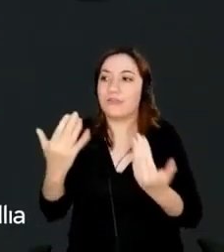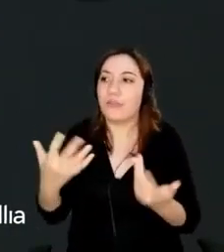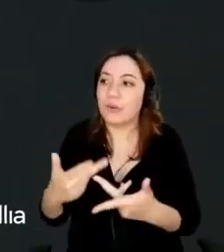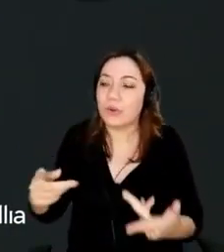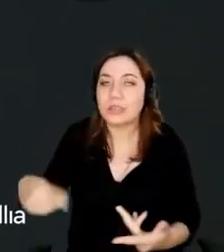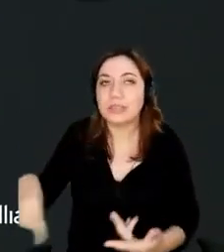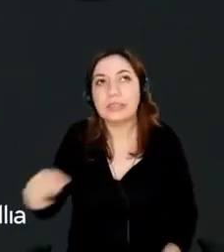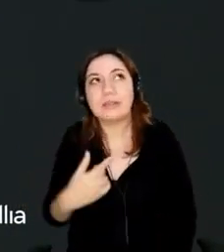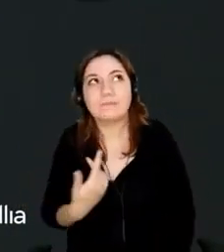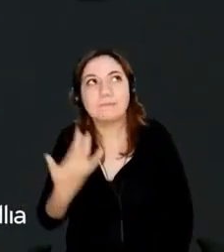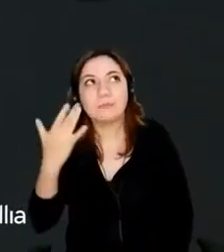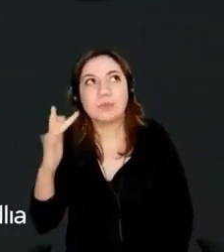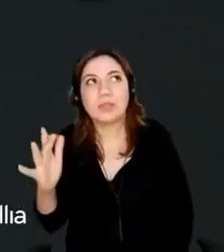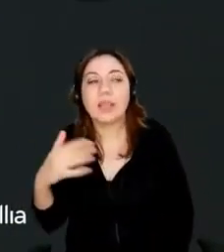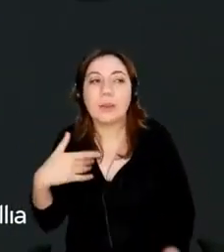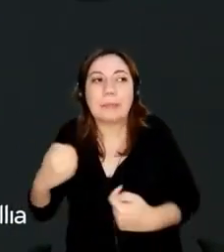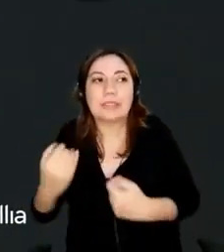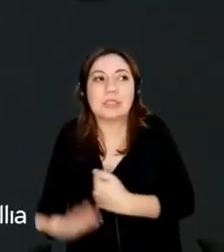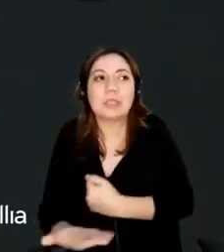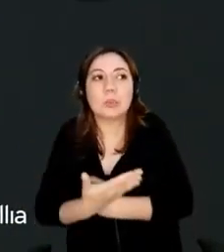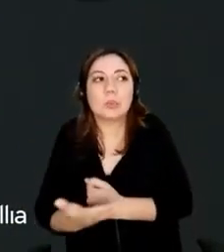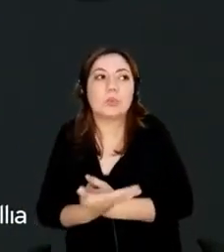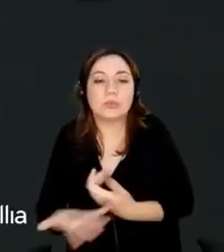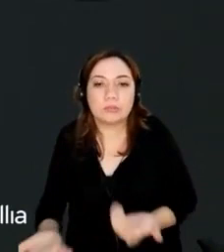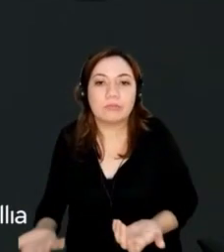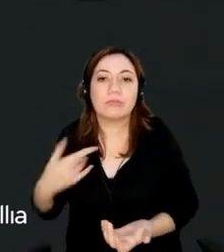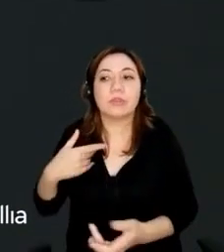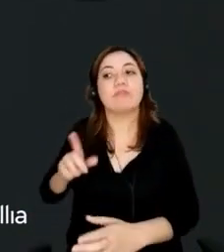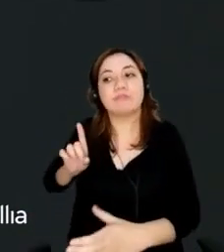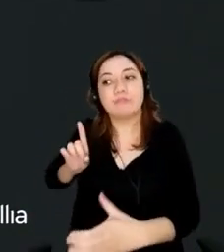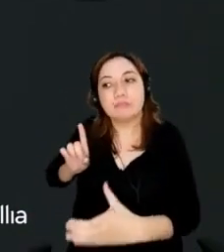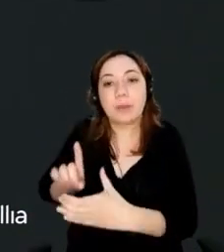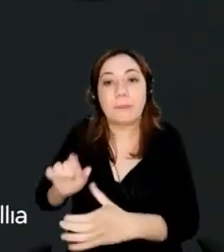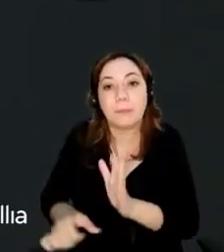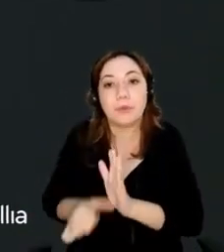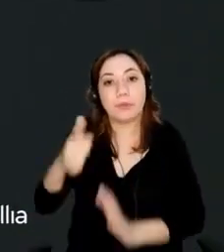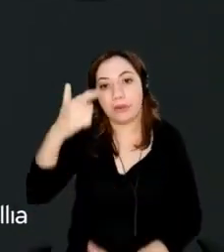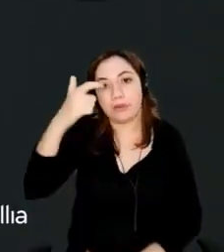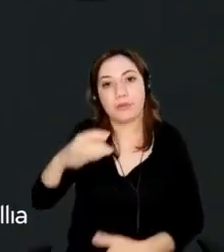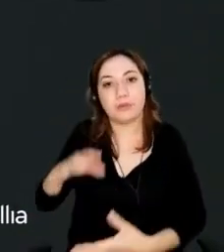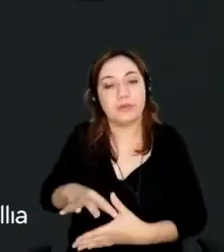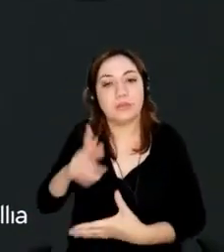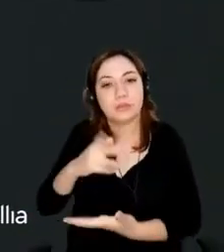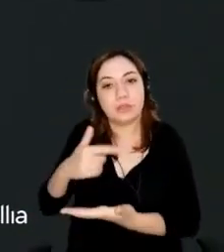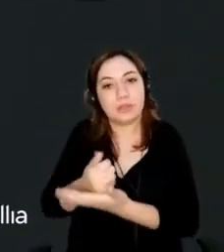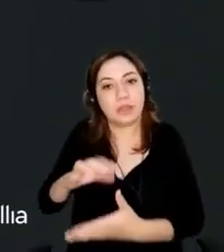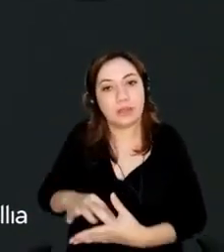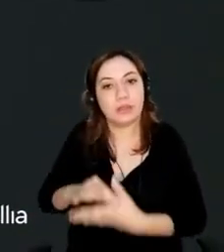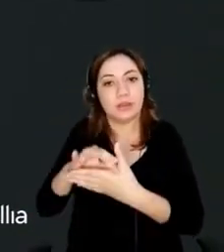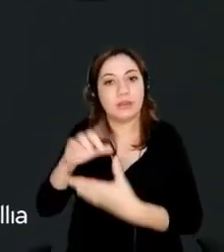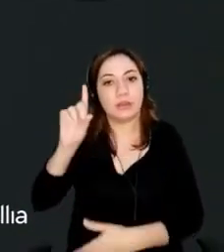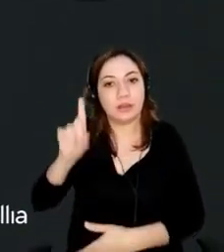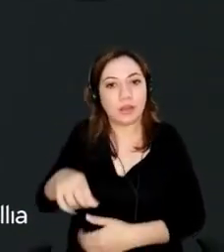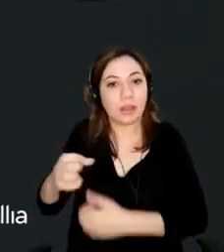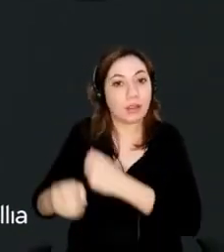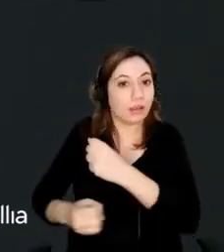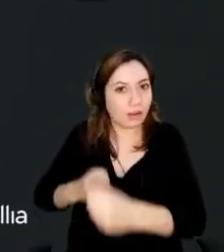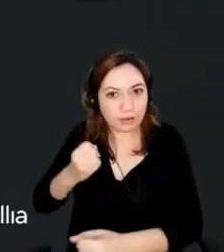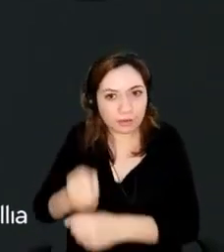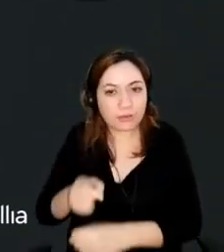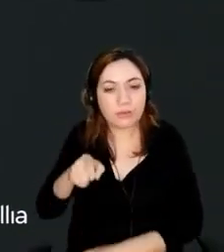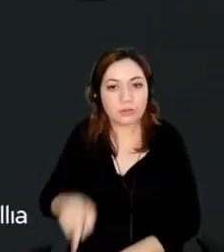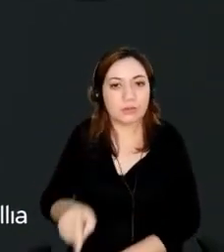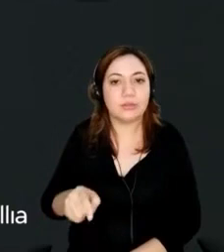So I joined as the first design leader in their 100-year history. As it relates to user experience, and I've been building out that practice